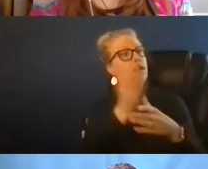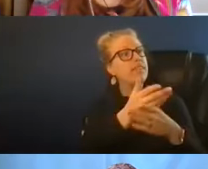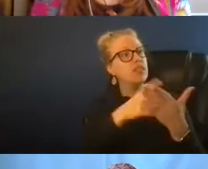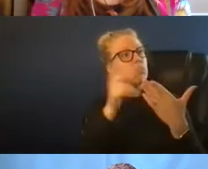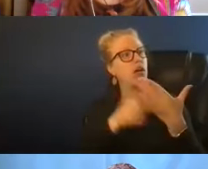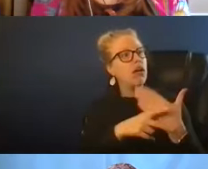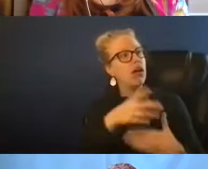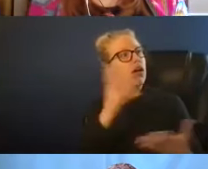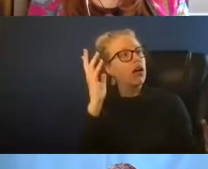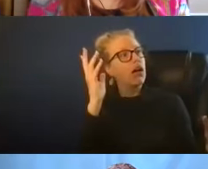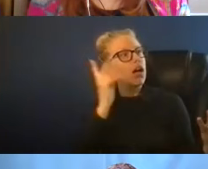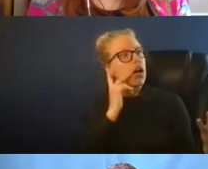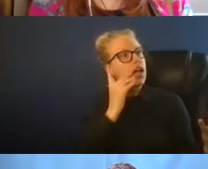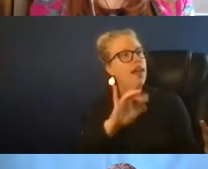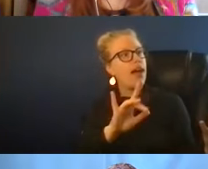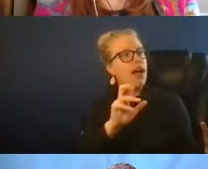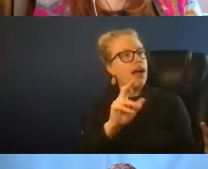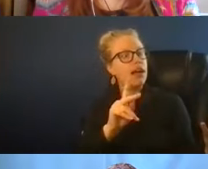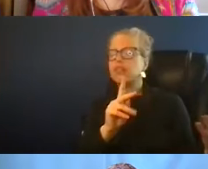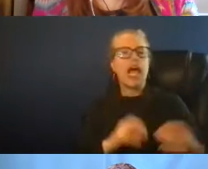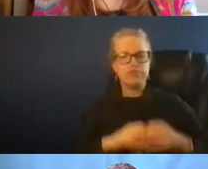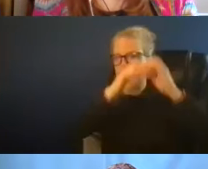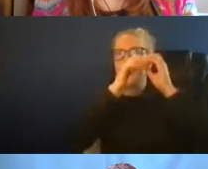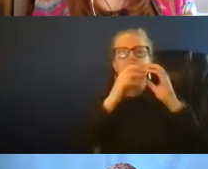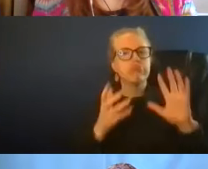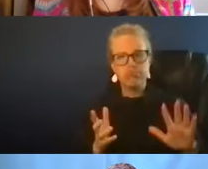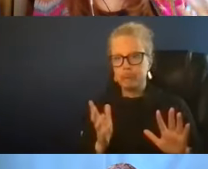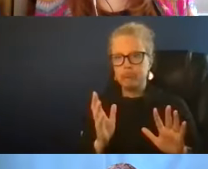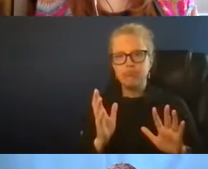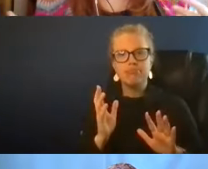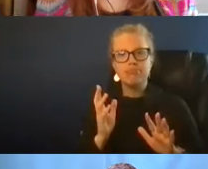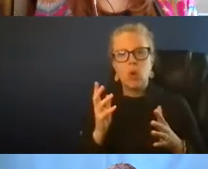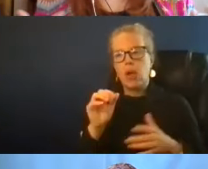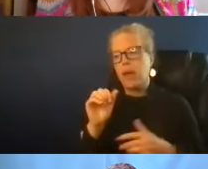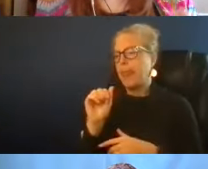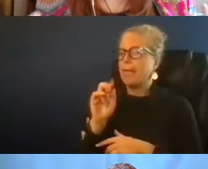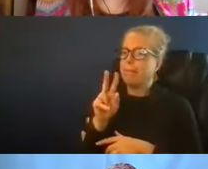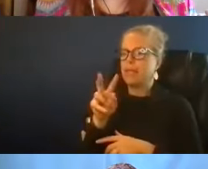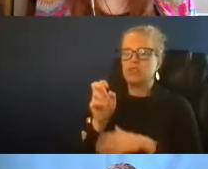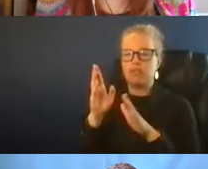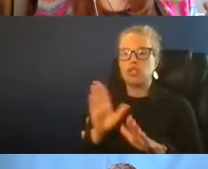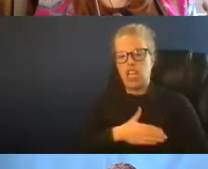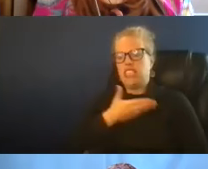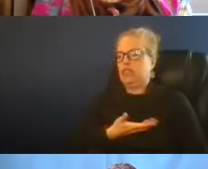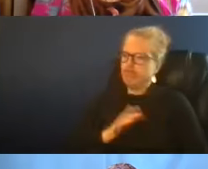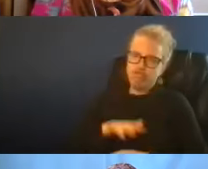program, and then it starts a fight, or the abusive person gets upset or